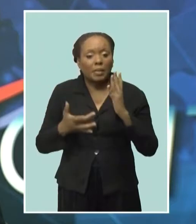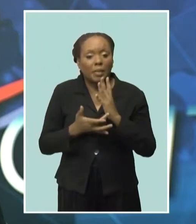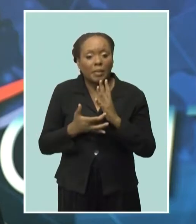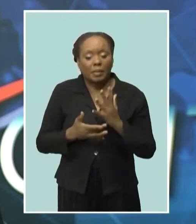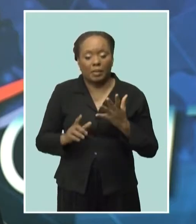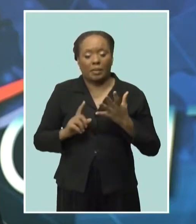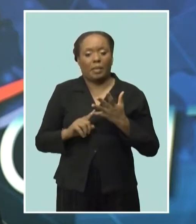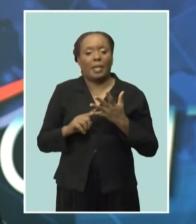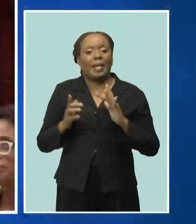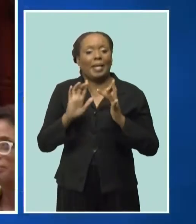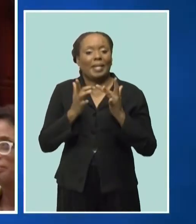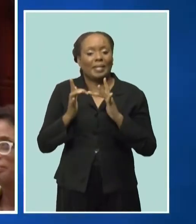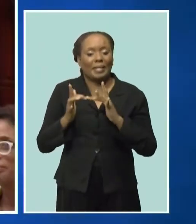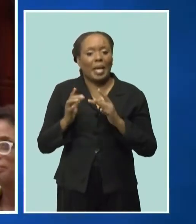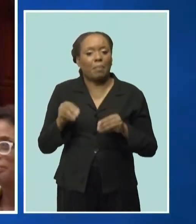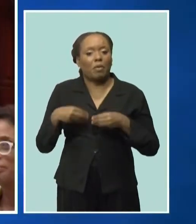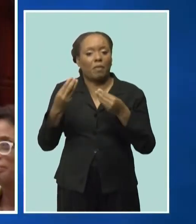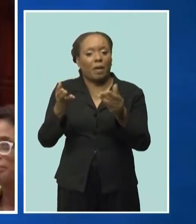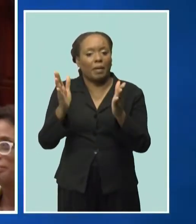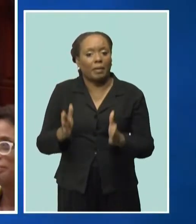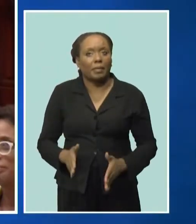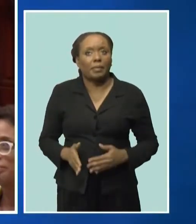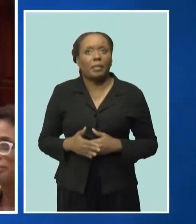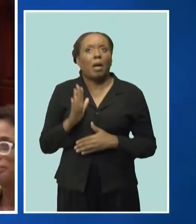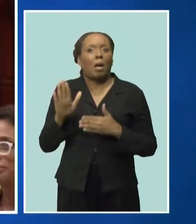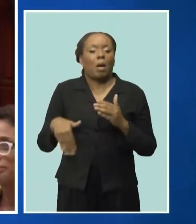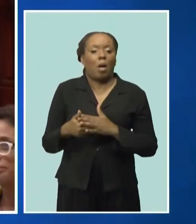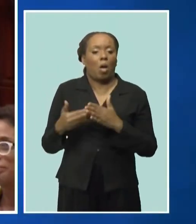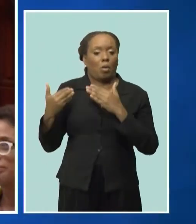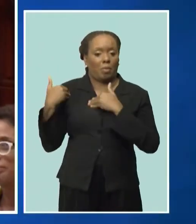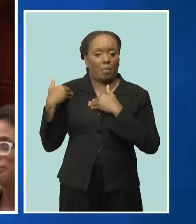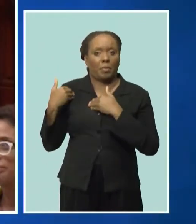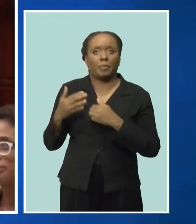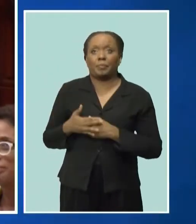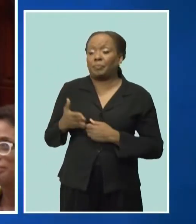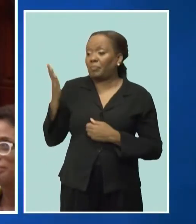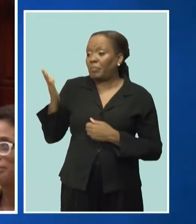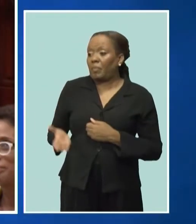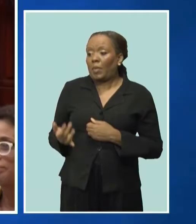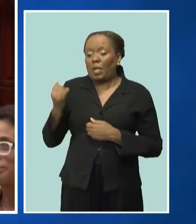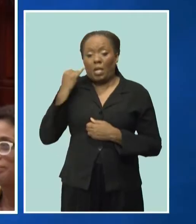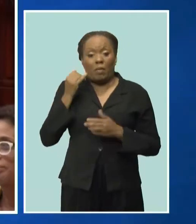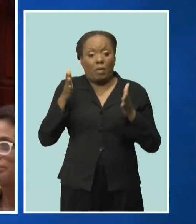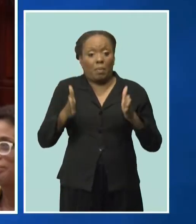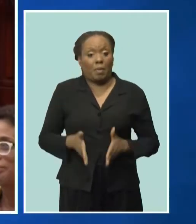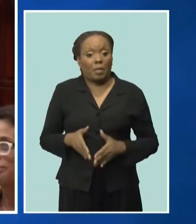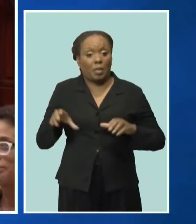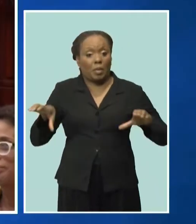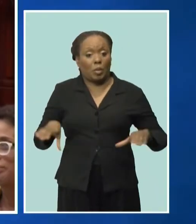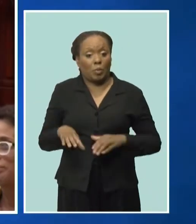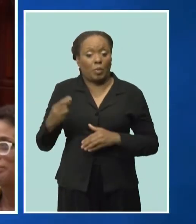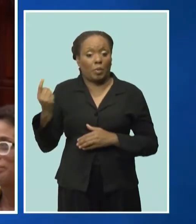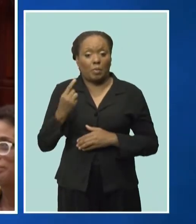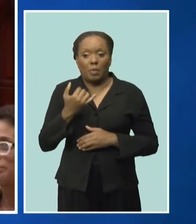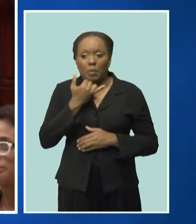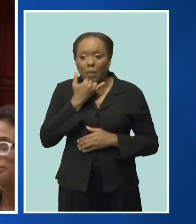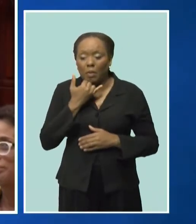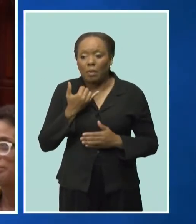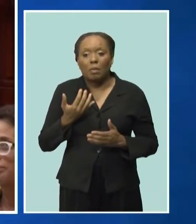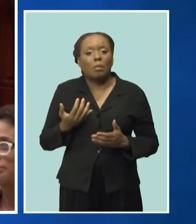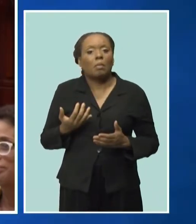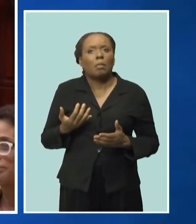technicians. For the arbitrary third party, sir, if the person goes to do something wrong, one would think that they would want no evidence of